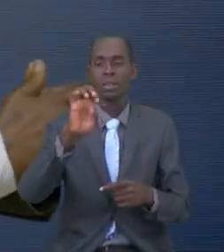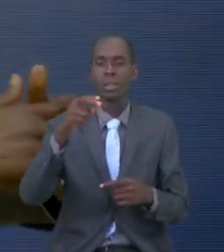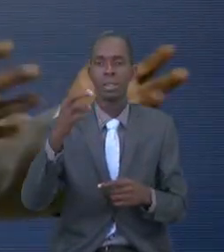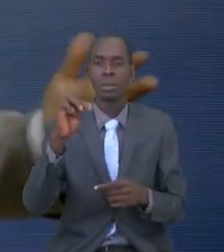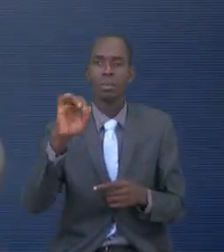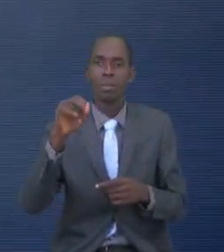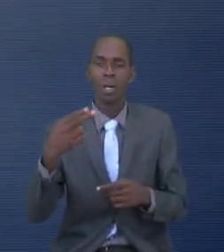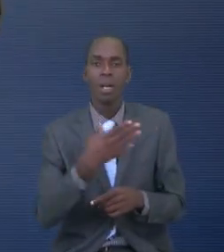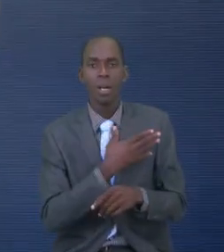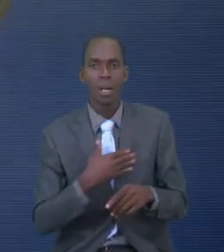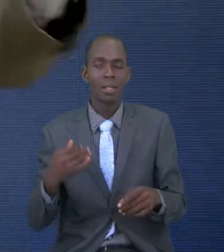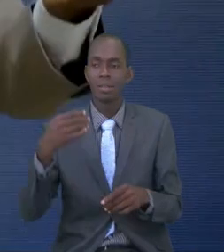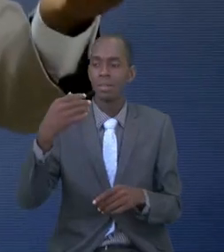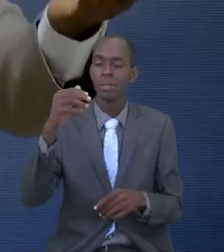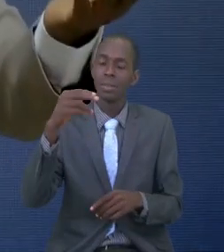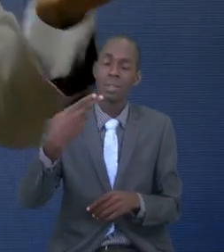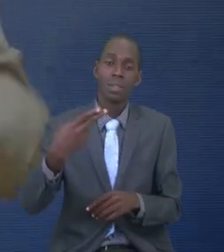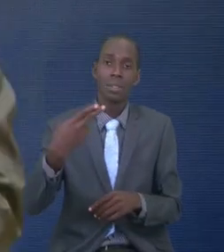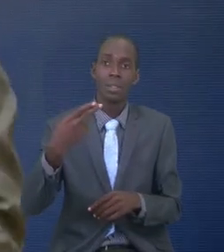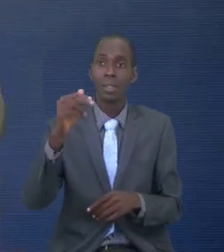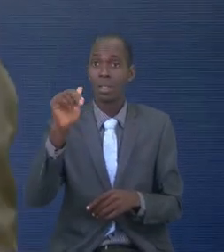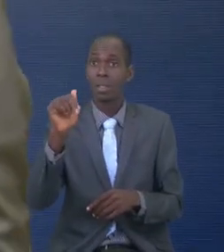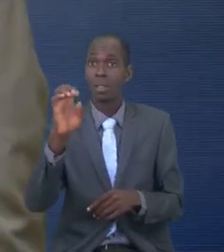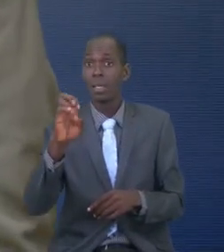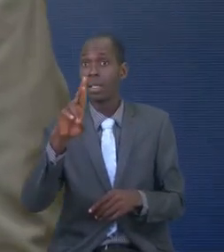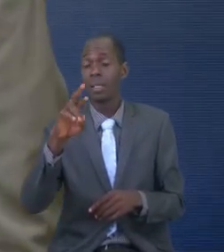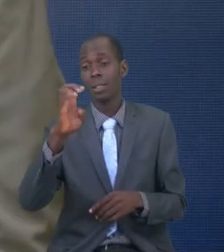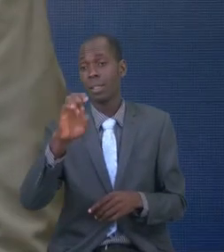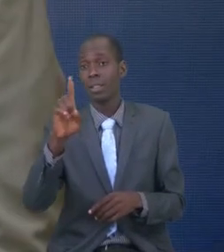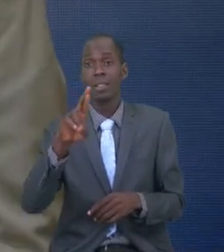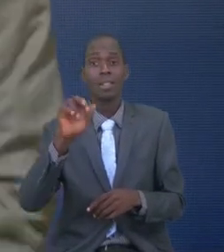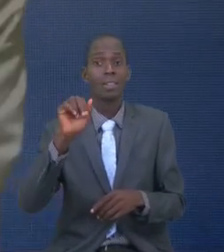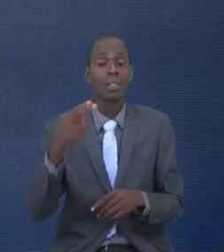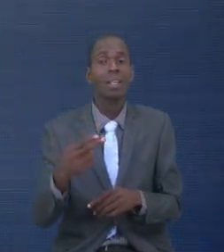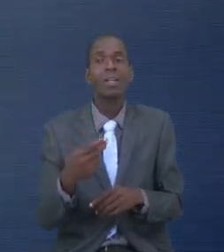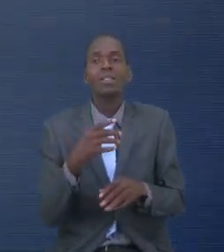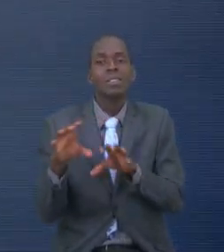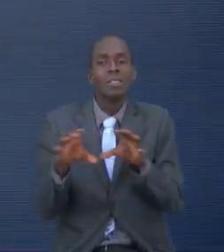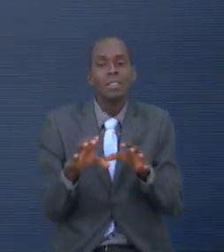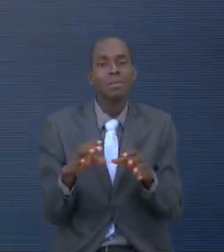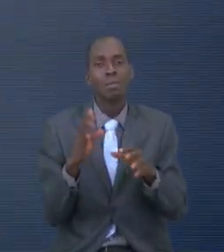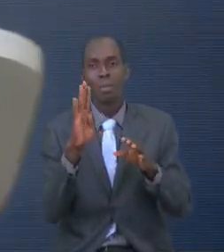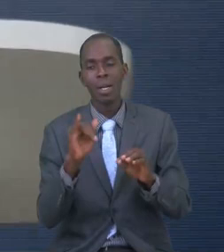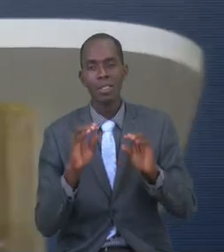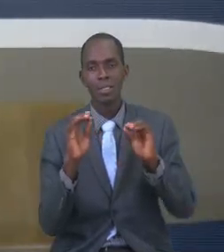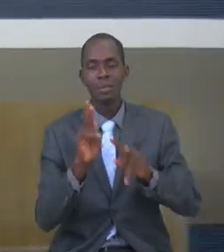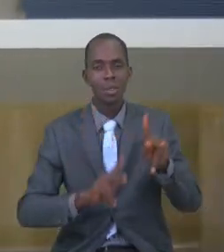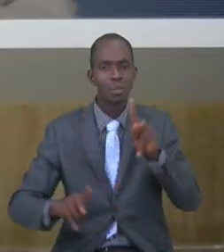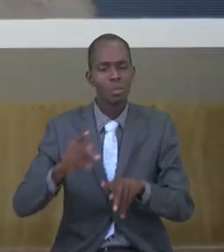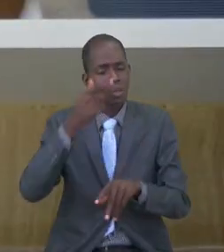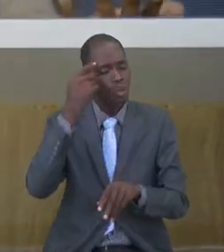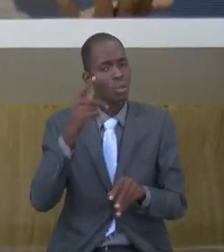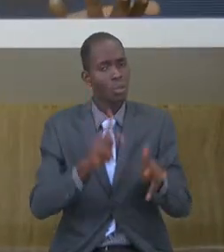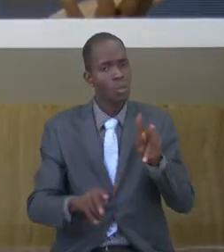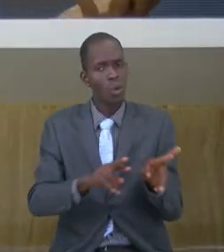to everyone, because they said already, the Lord is God, the Lord is God. Okay, if the Lord is God and